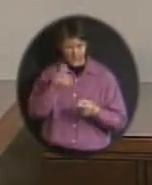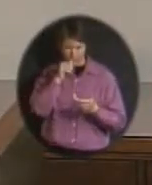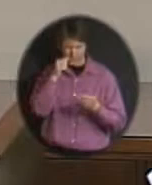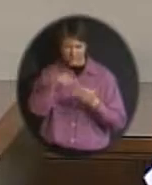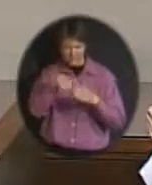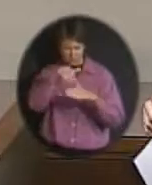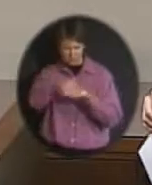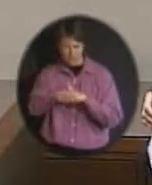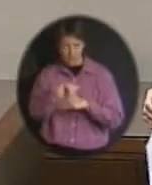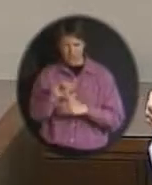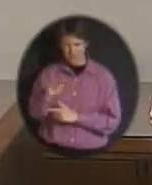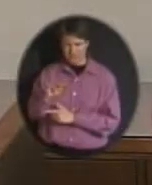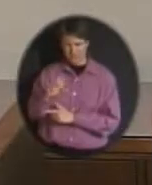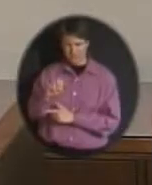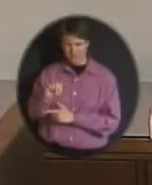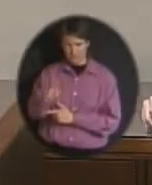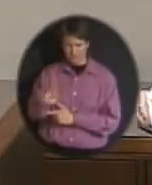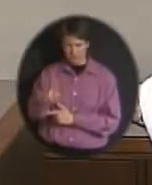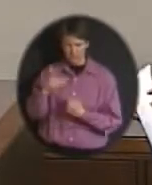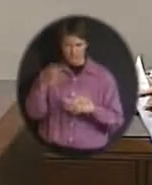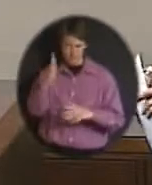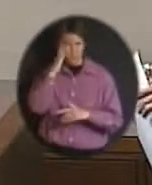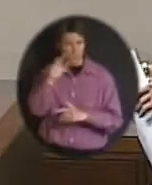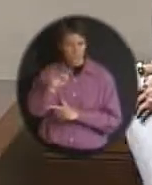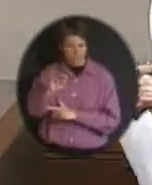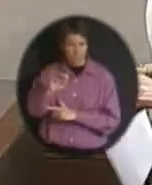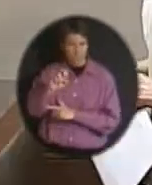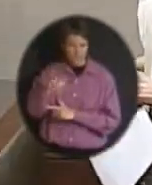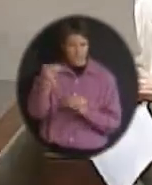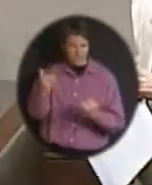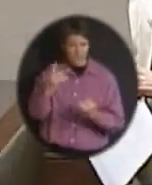menu attached. We already have the menu for this summer, so they can look at the menu.